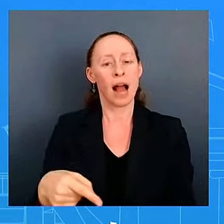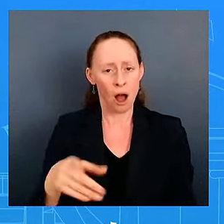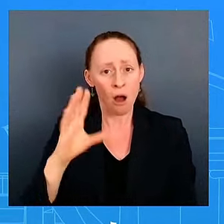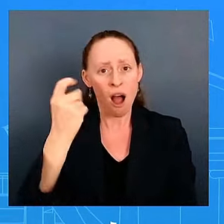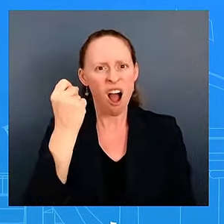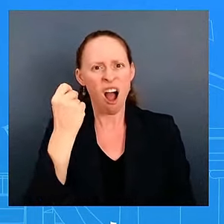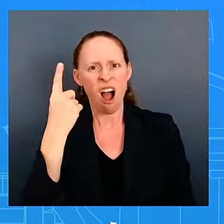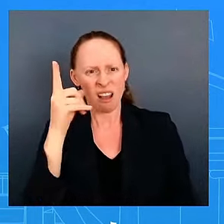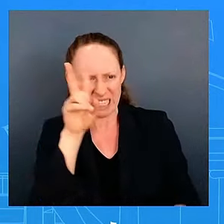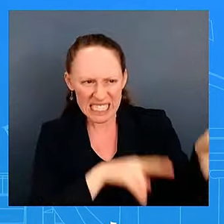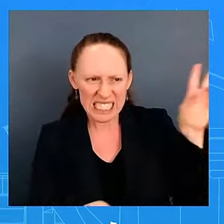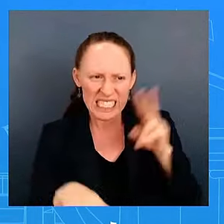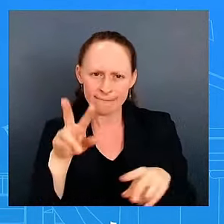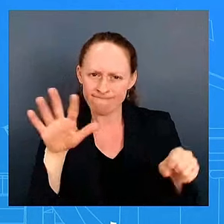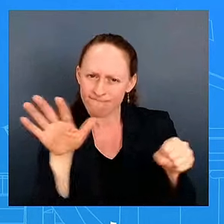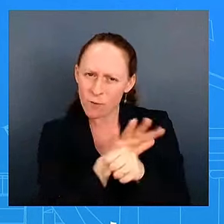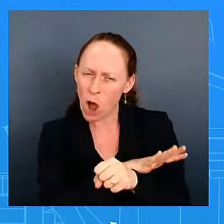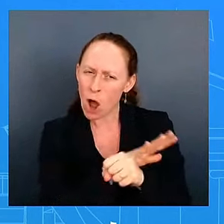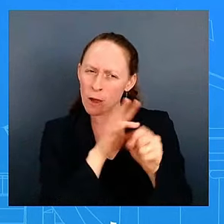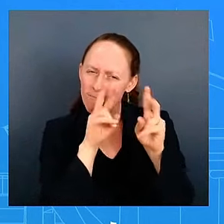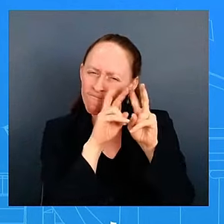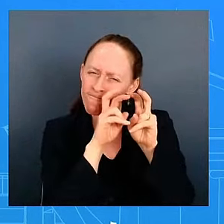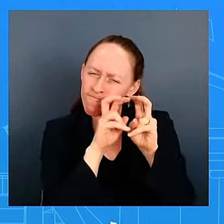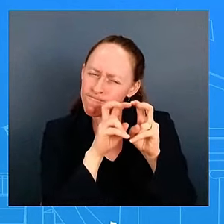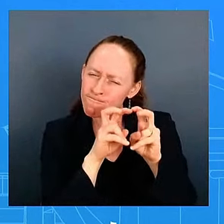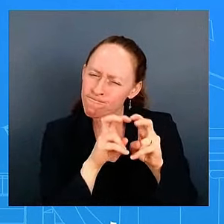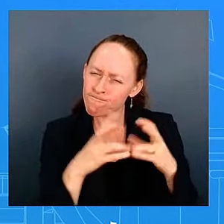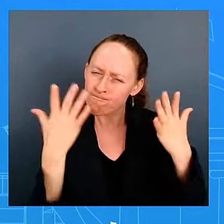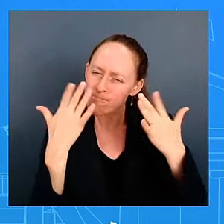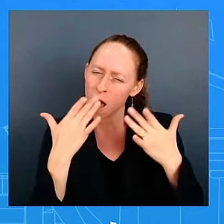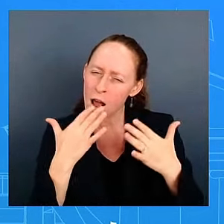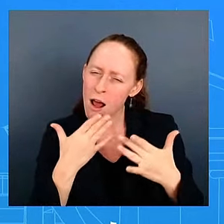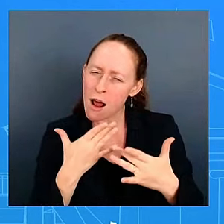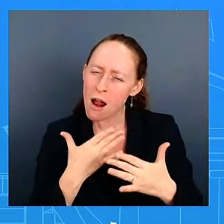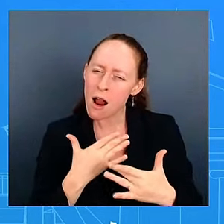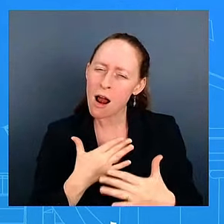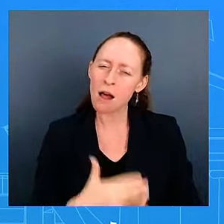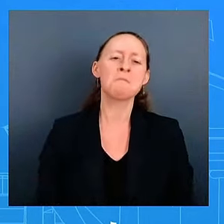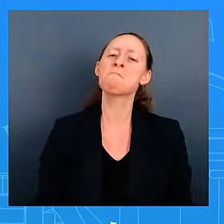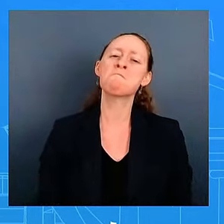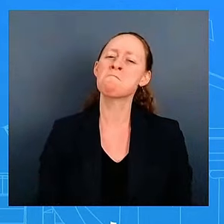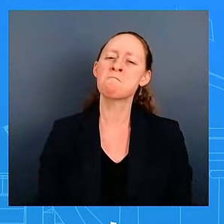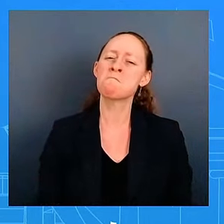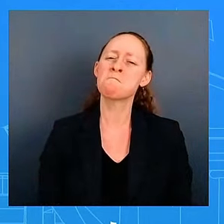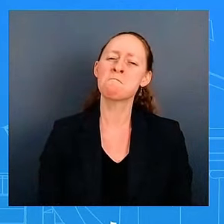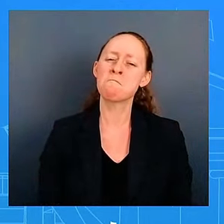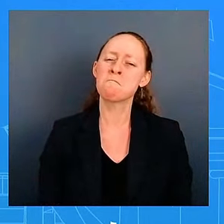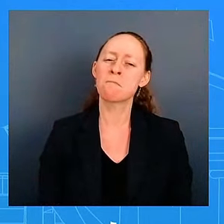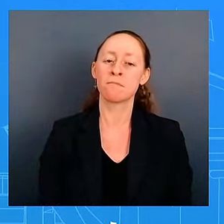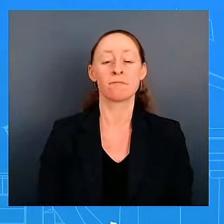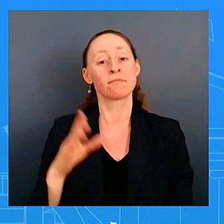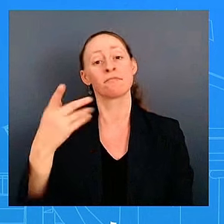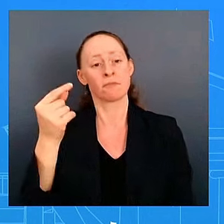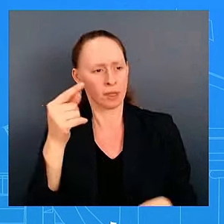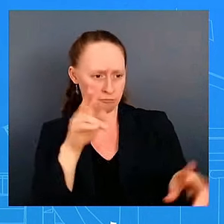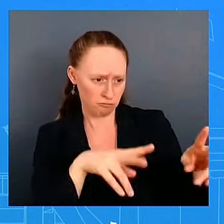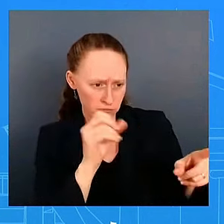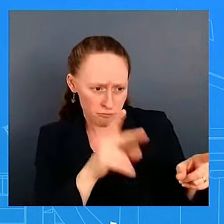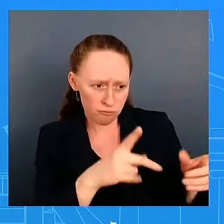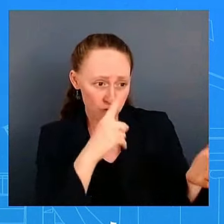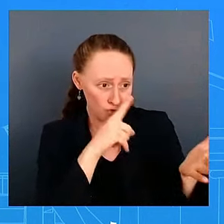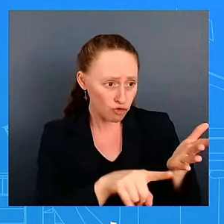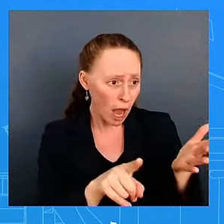not. It's not a physical. It is a verbal check-in that the president does multiple times with his